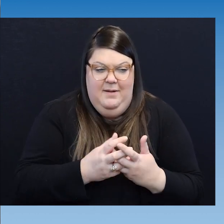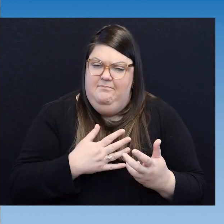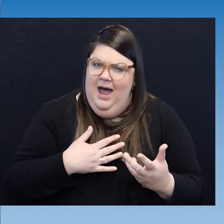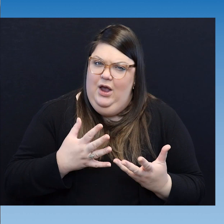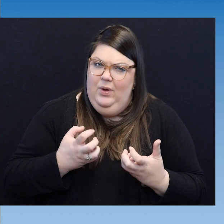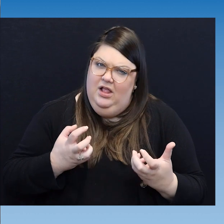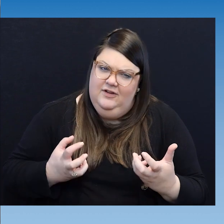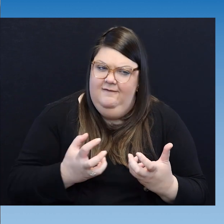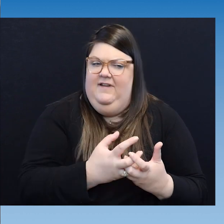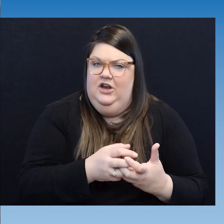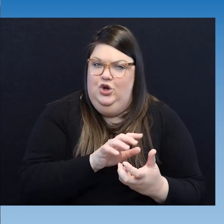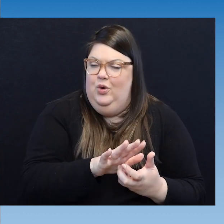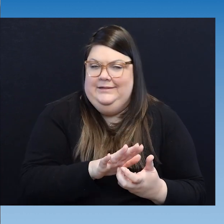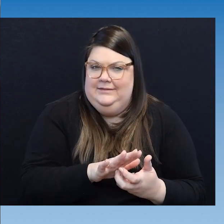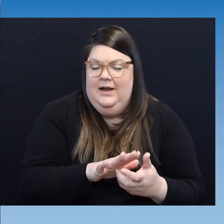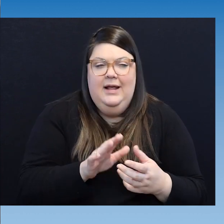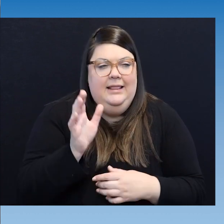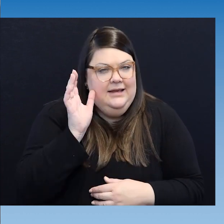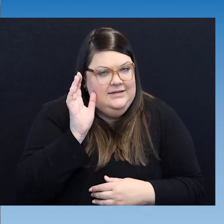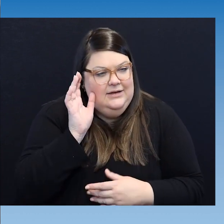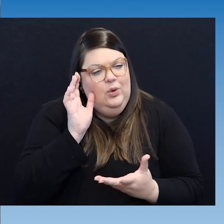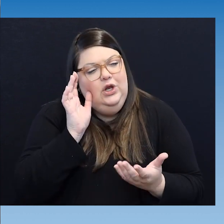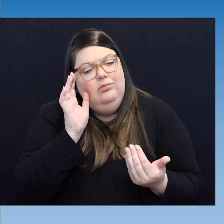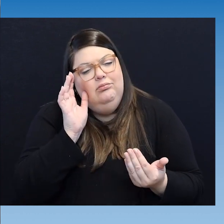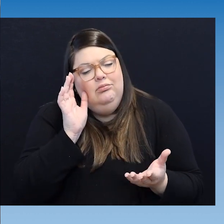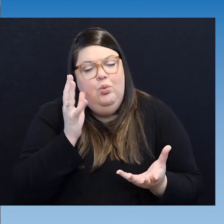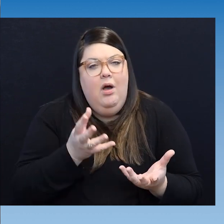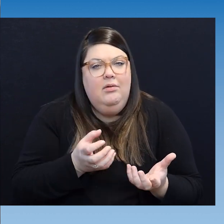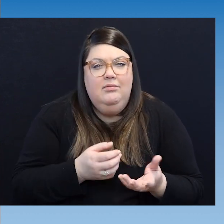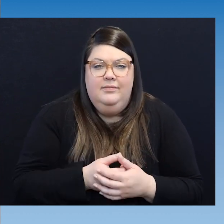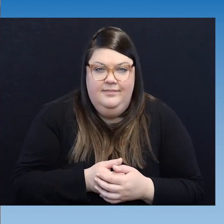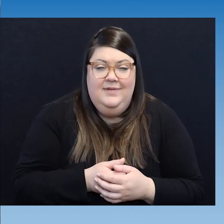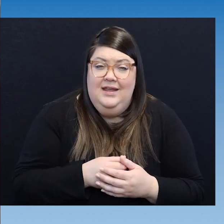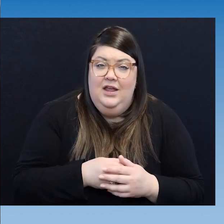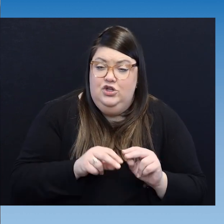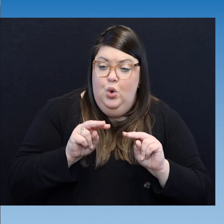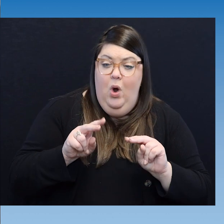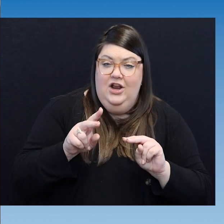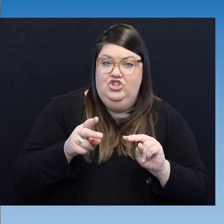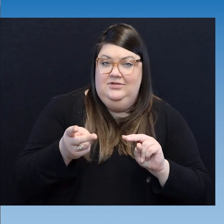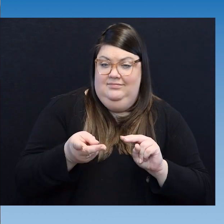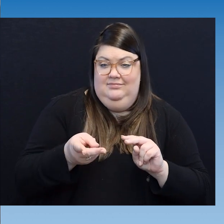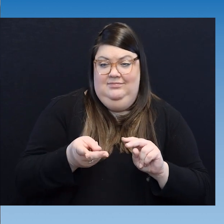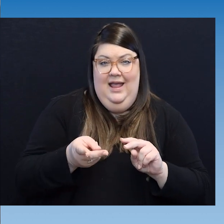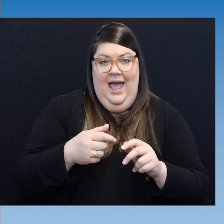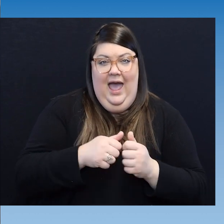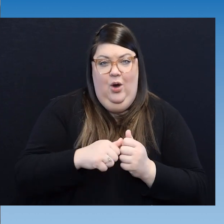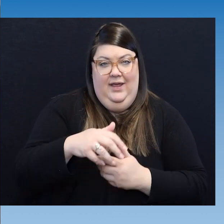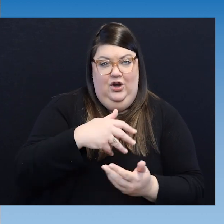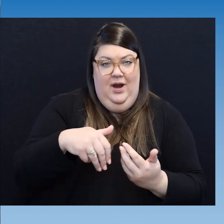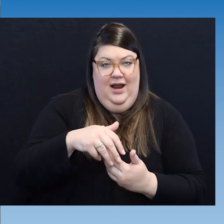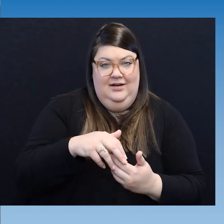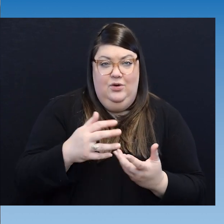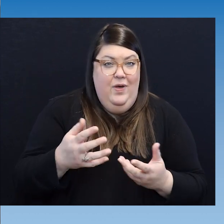but listen and watch how they operate with the client. Watch how they, like I said before,